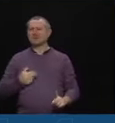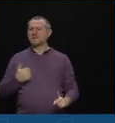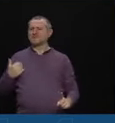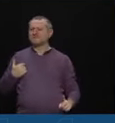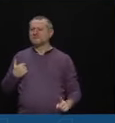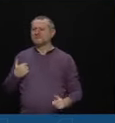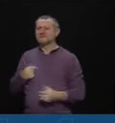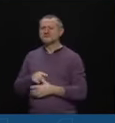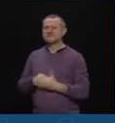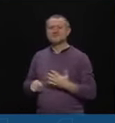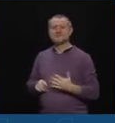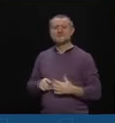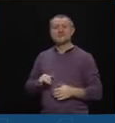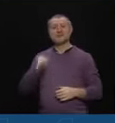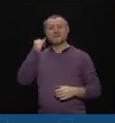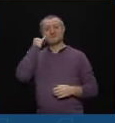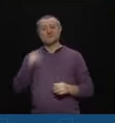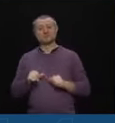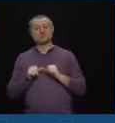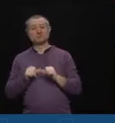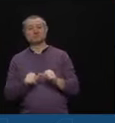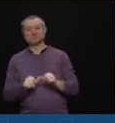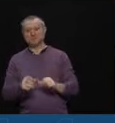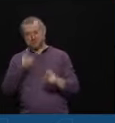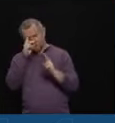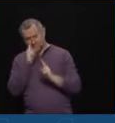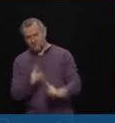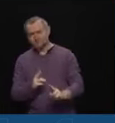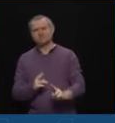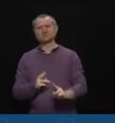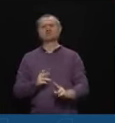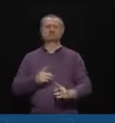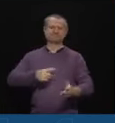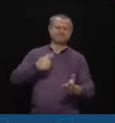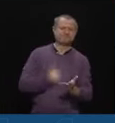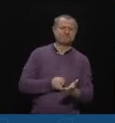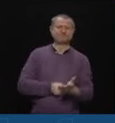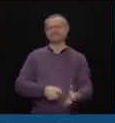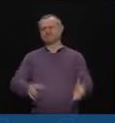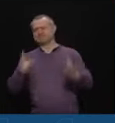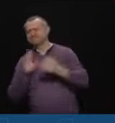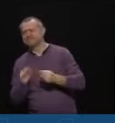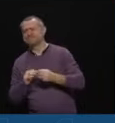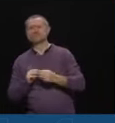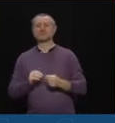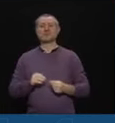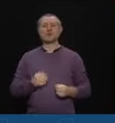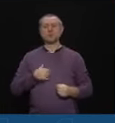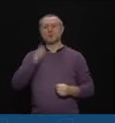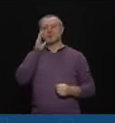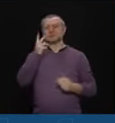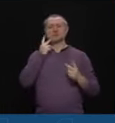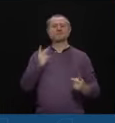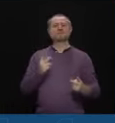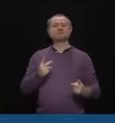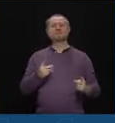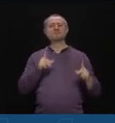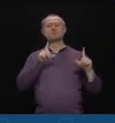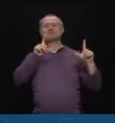And if we continue to memorialize these individuals and talk about them, and we'll see the plaques in a couple minutes, young people will